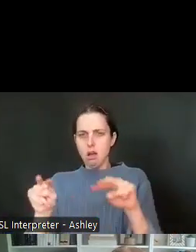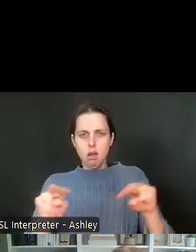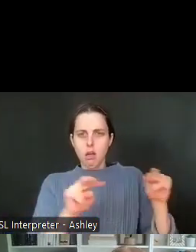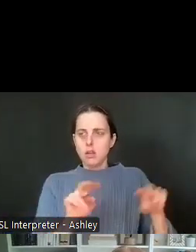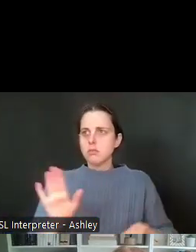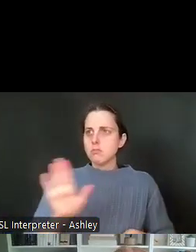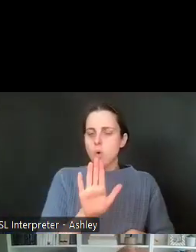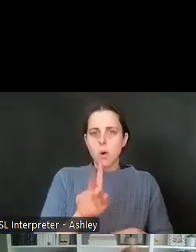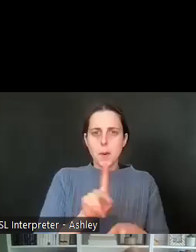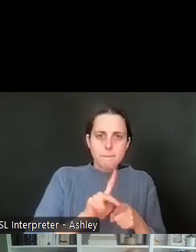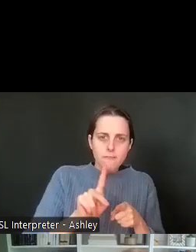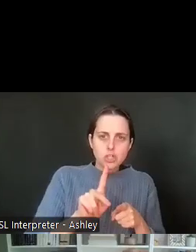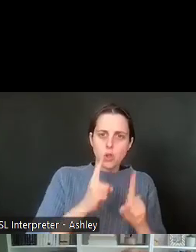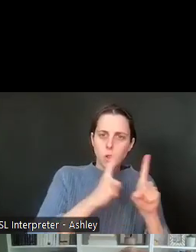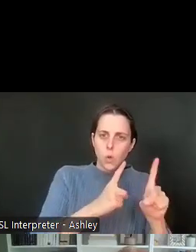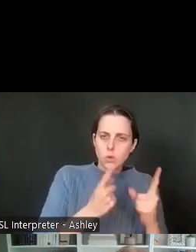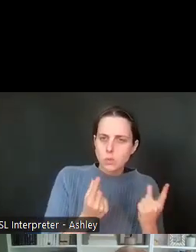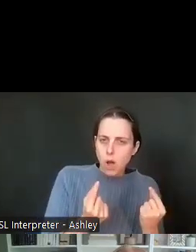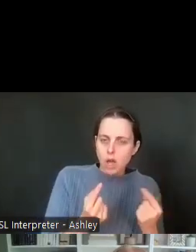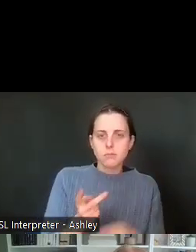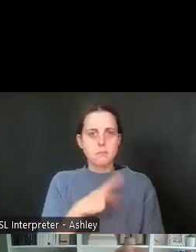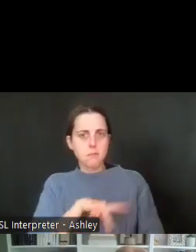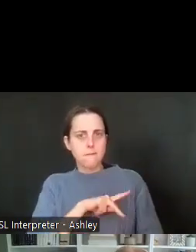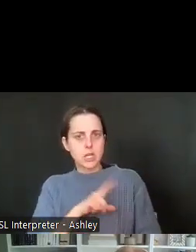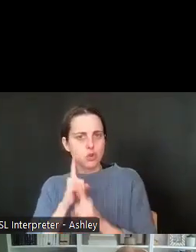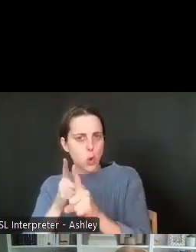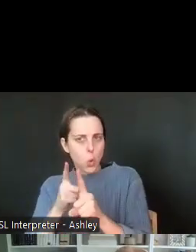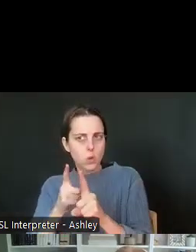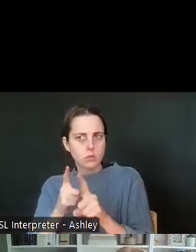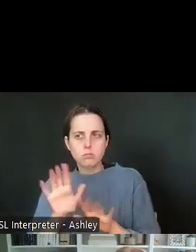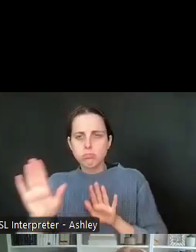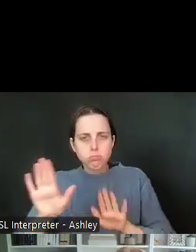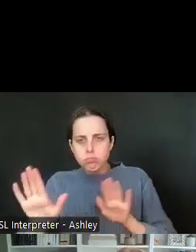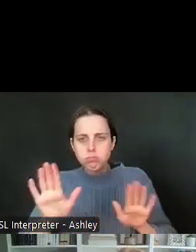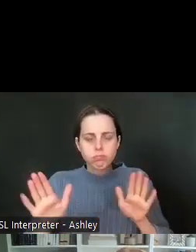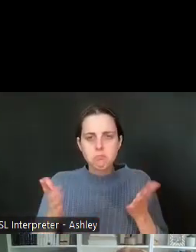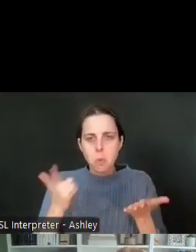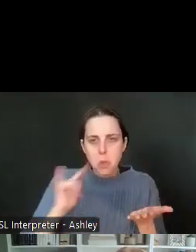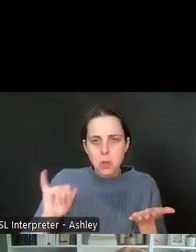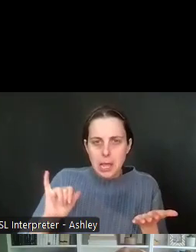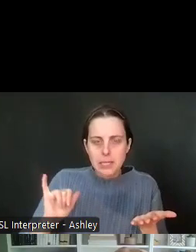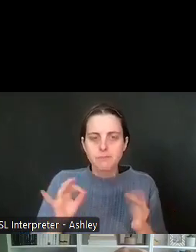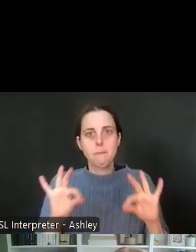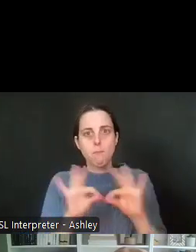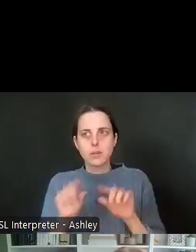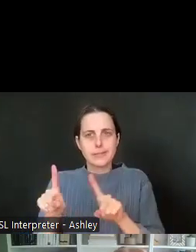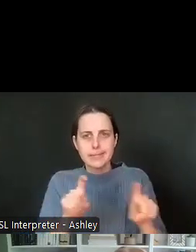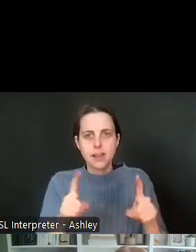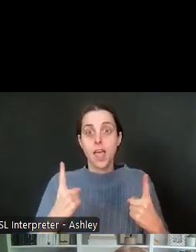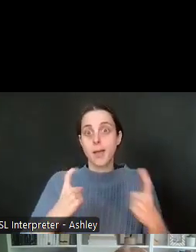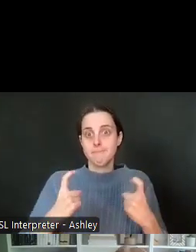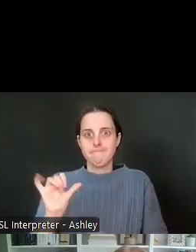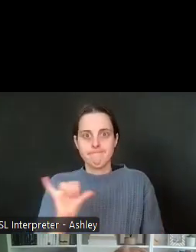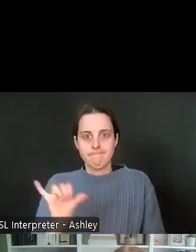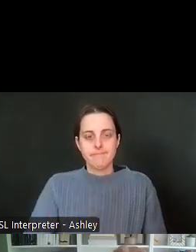professional goals? And what are the goals of the people around me? By the time you leave here today, I'm going to give